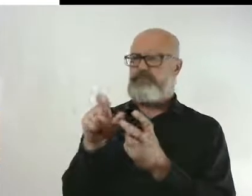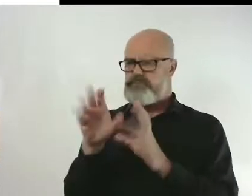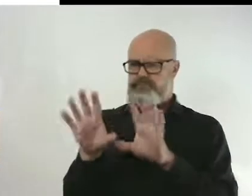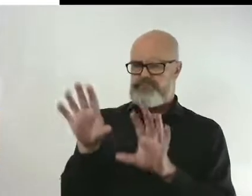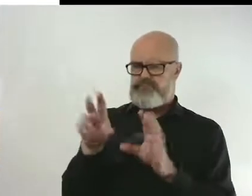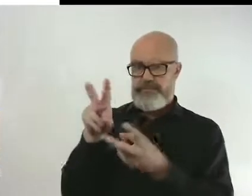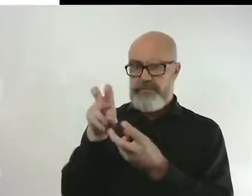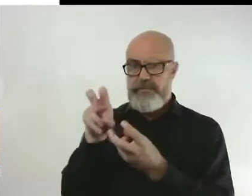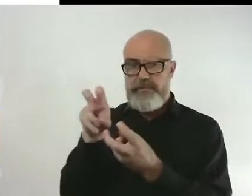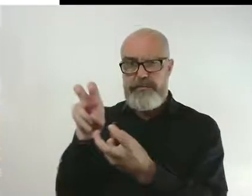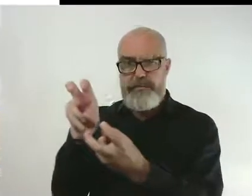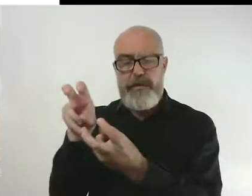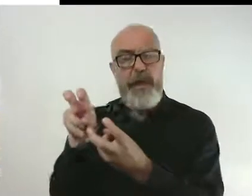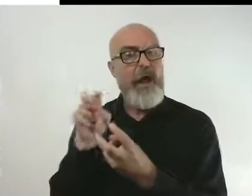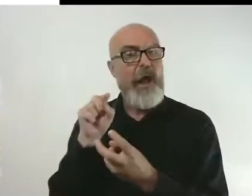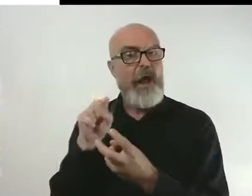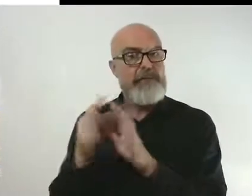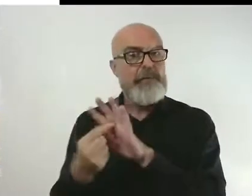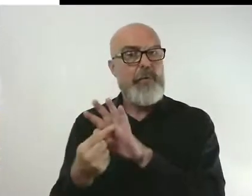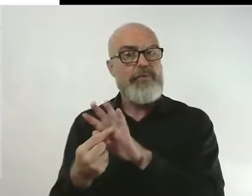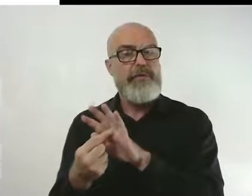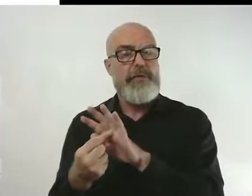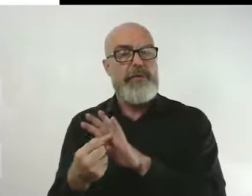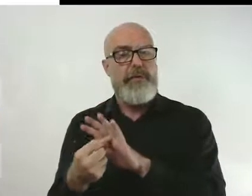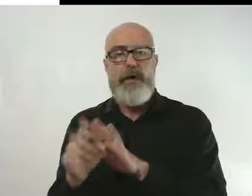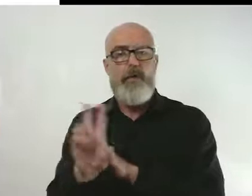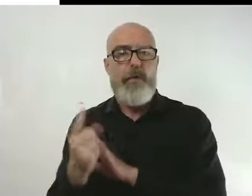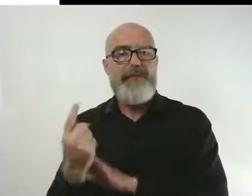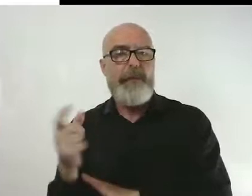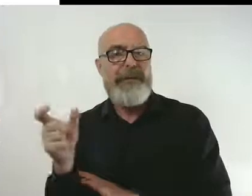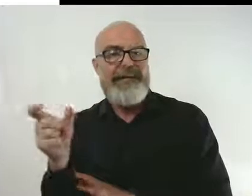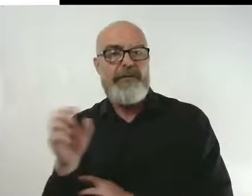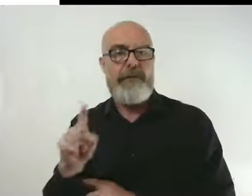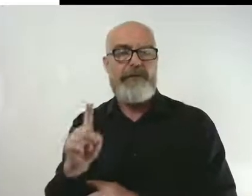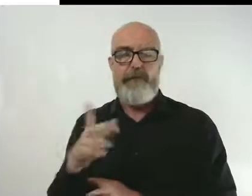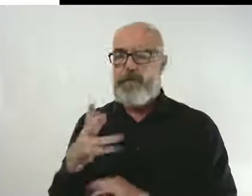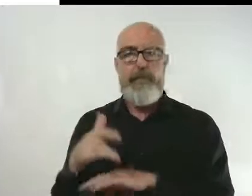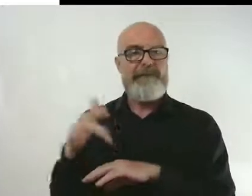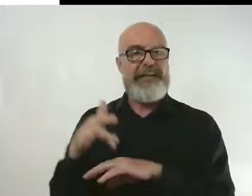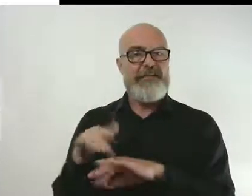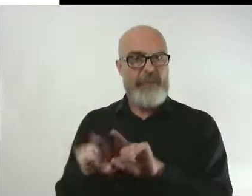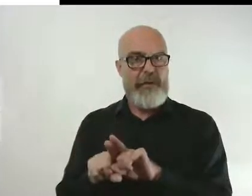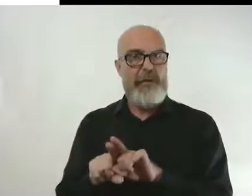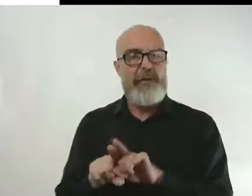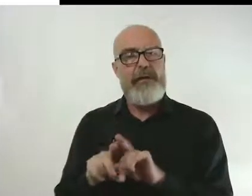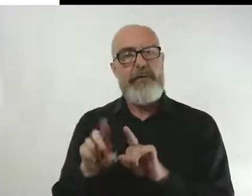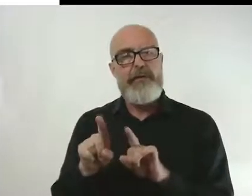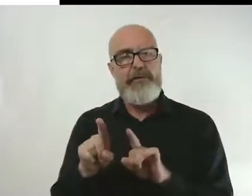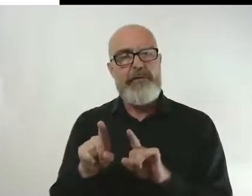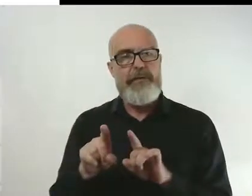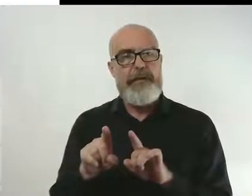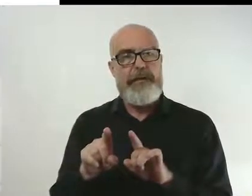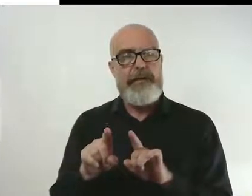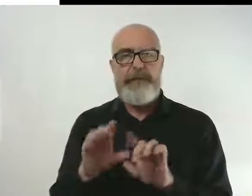is hard work. It is a really hard work, and this is crucial not only for the patient but also for